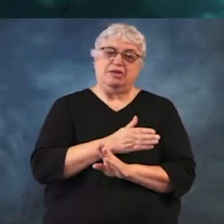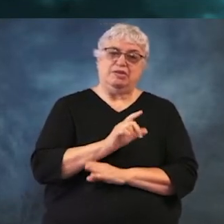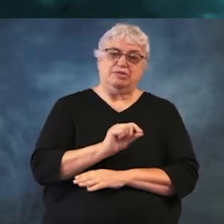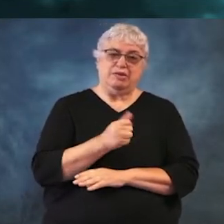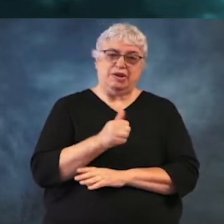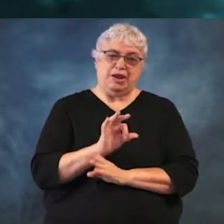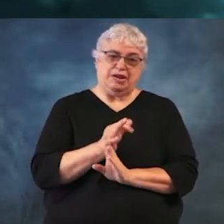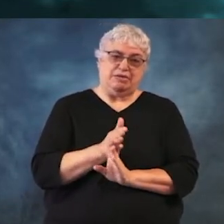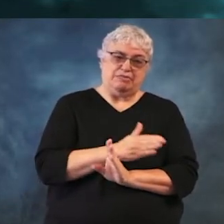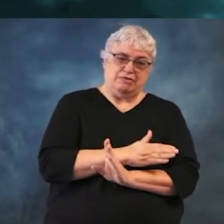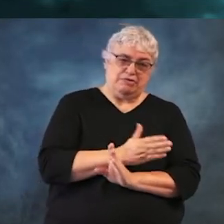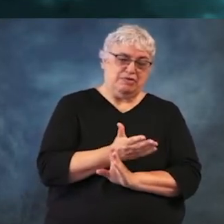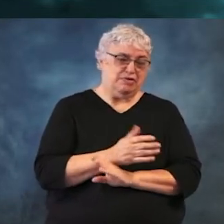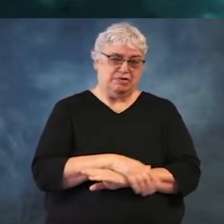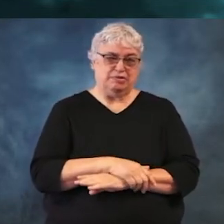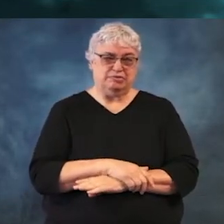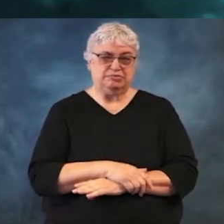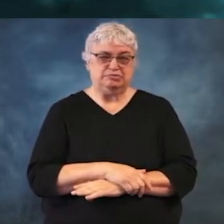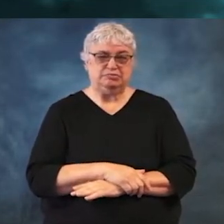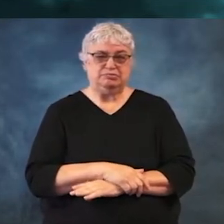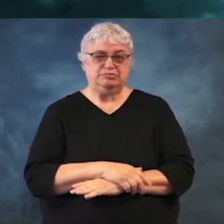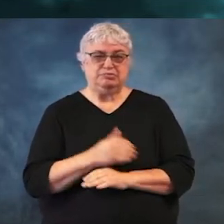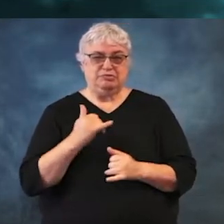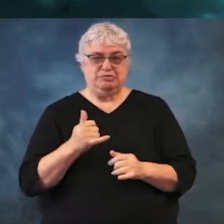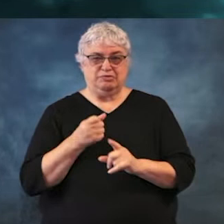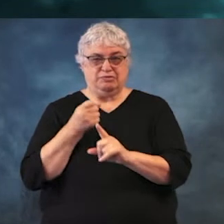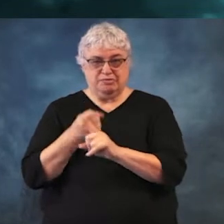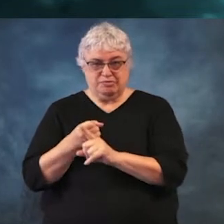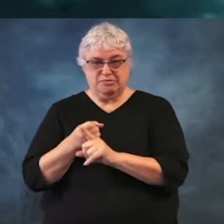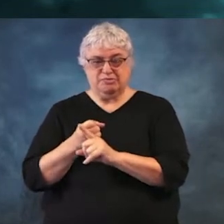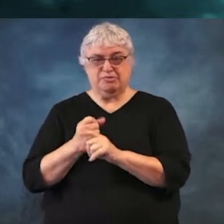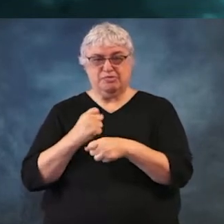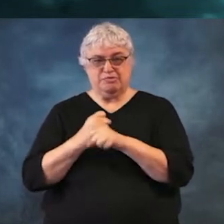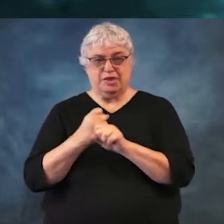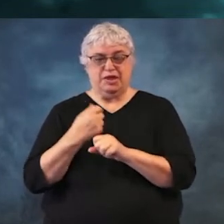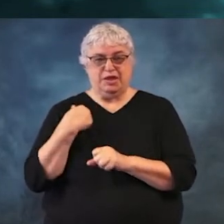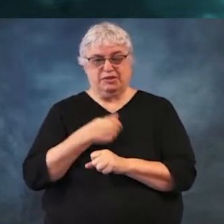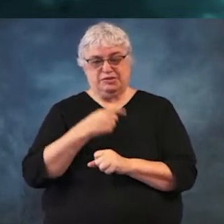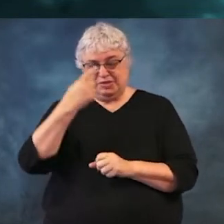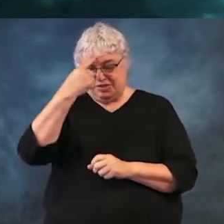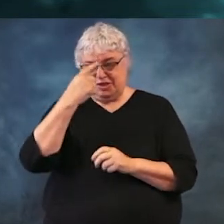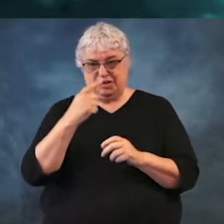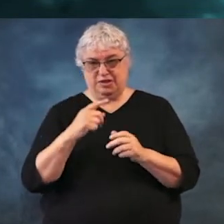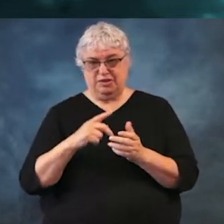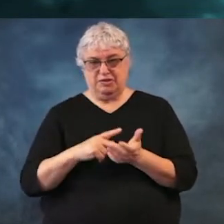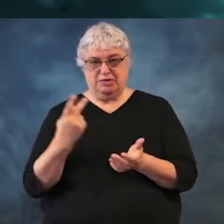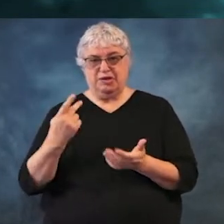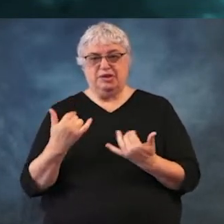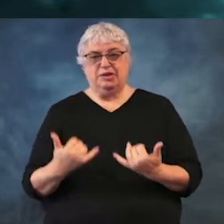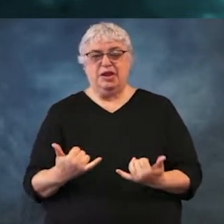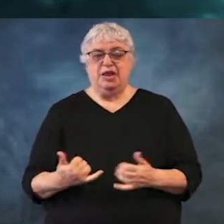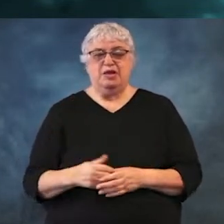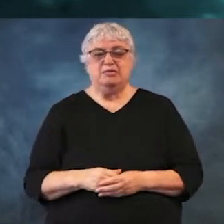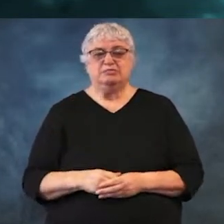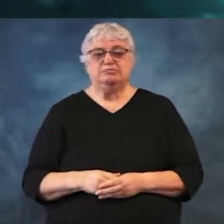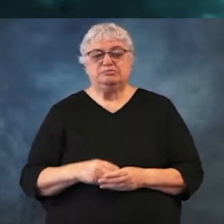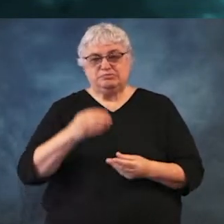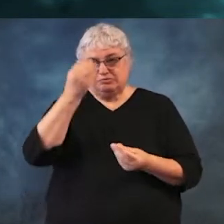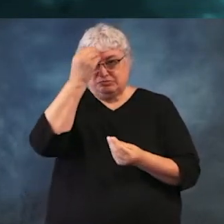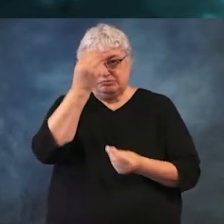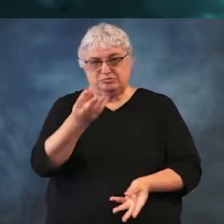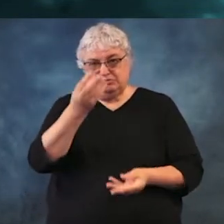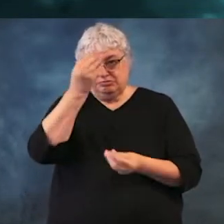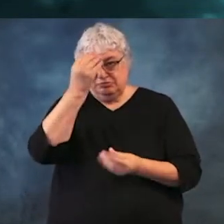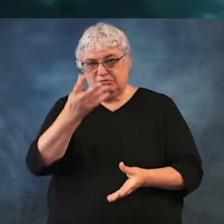in the past, and that the pandemic has certainly highlighted. So turning to information, how are